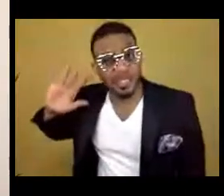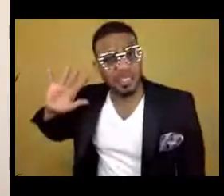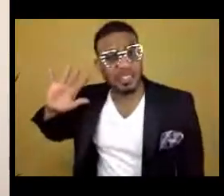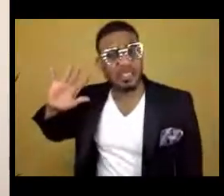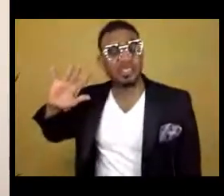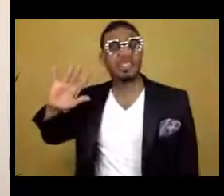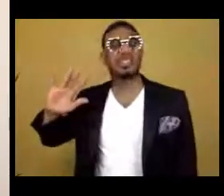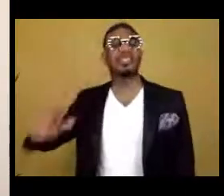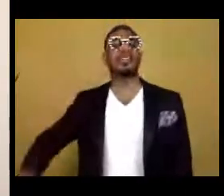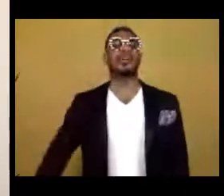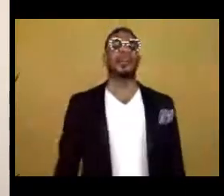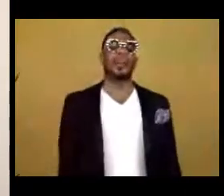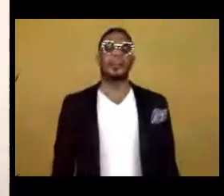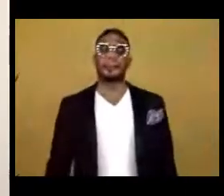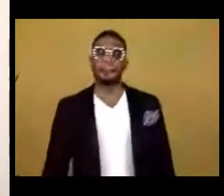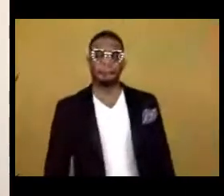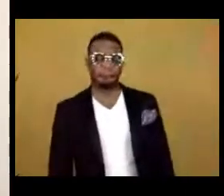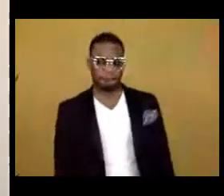had?